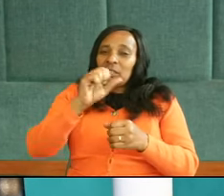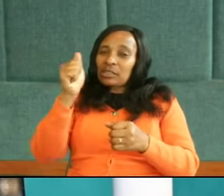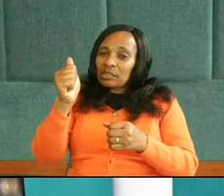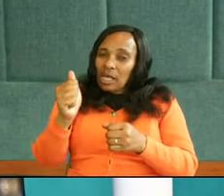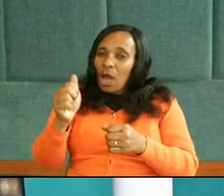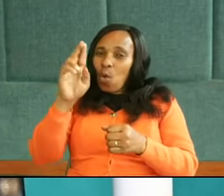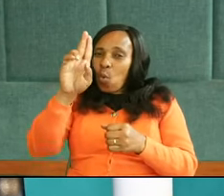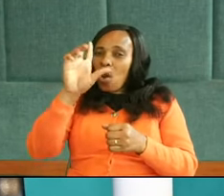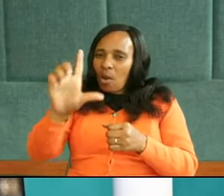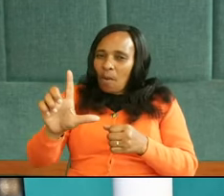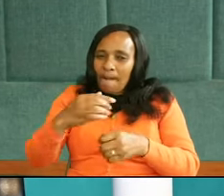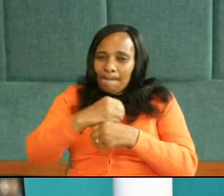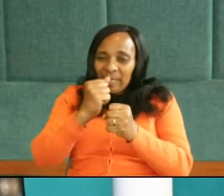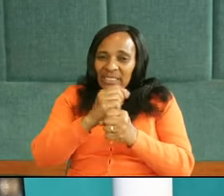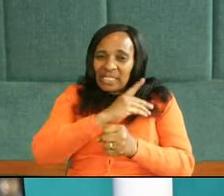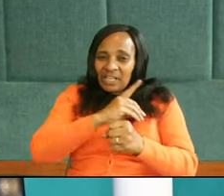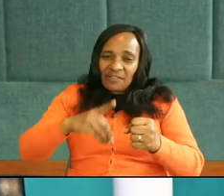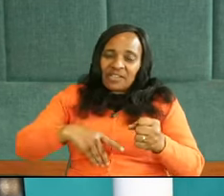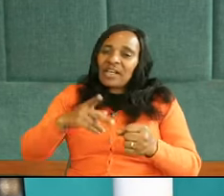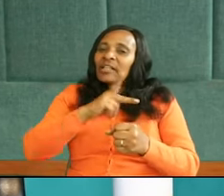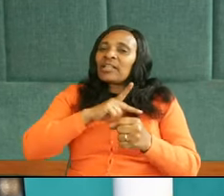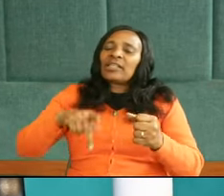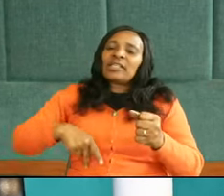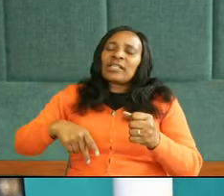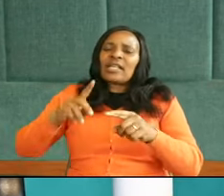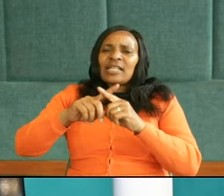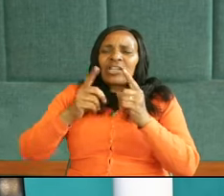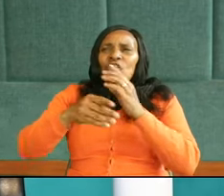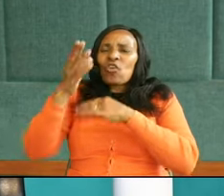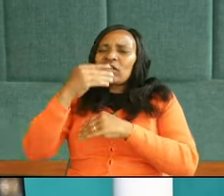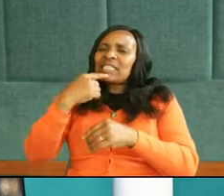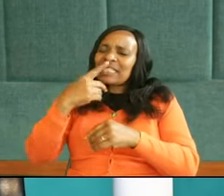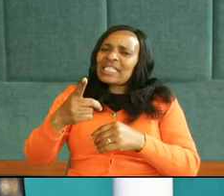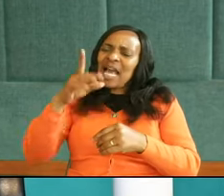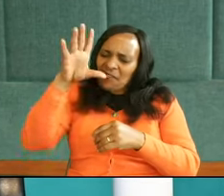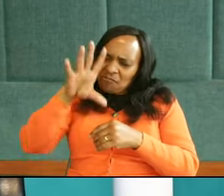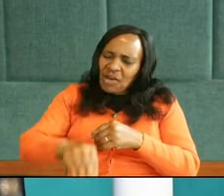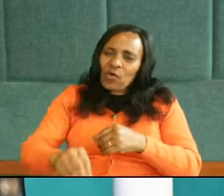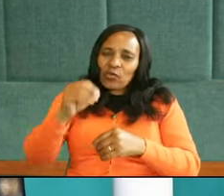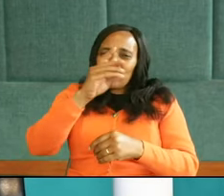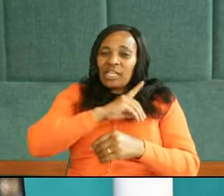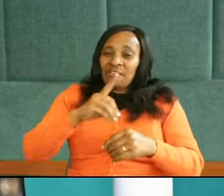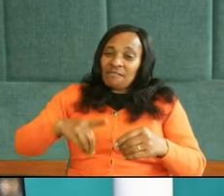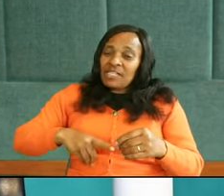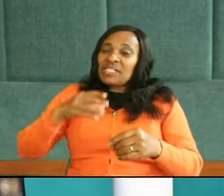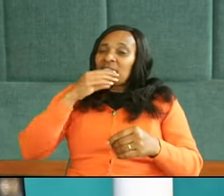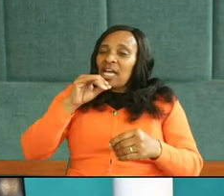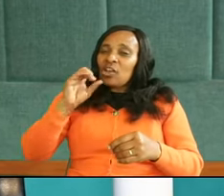king. God testified concerning him, I have found David, son of Jesse,